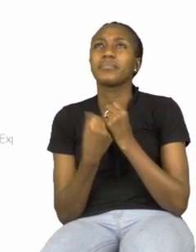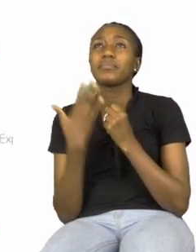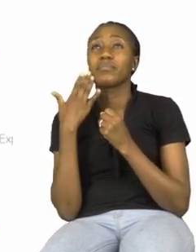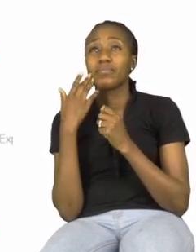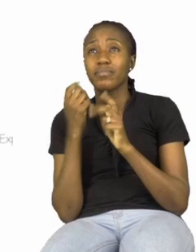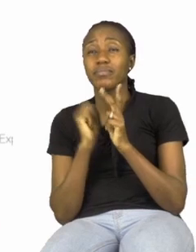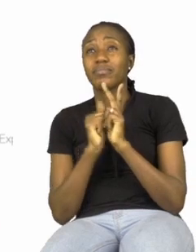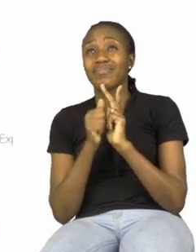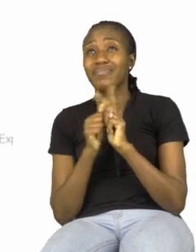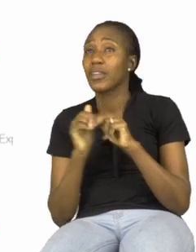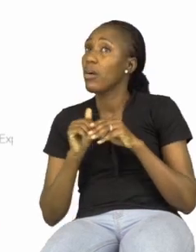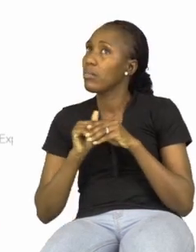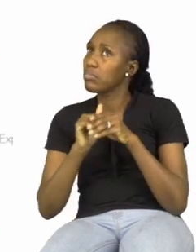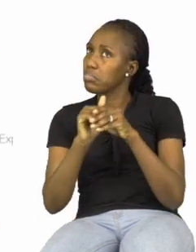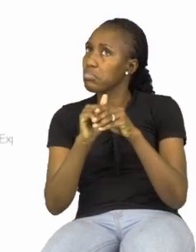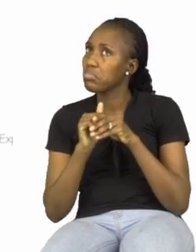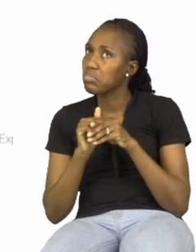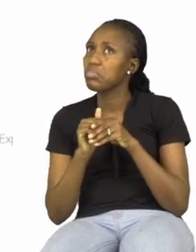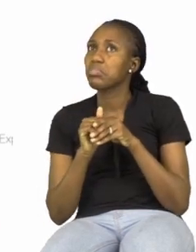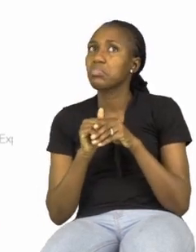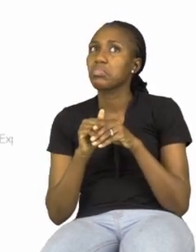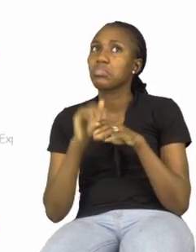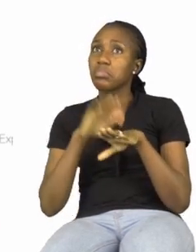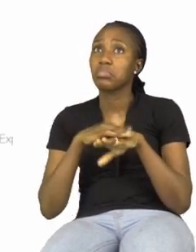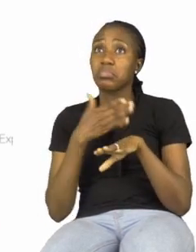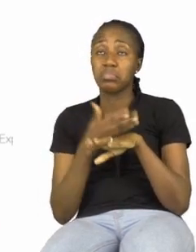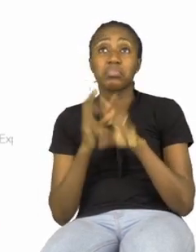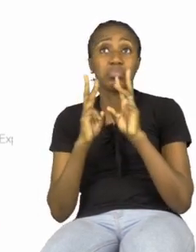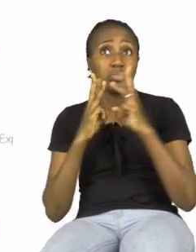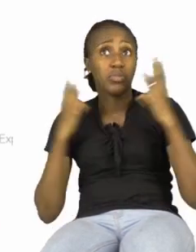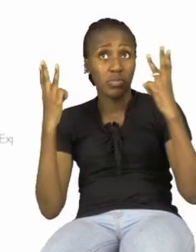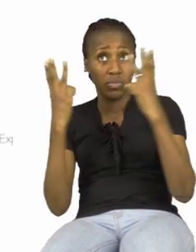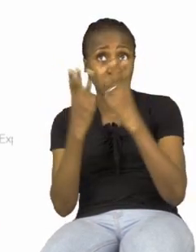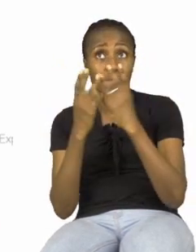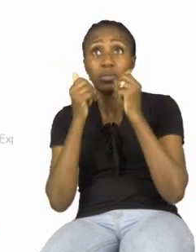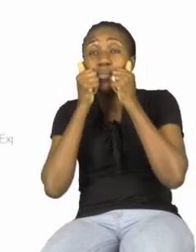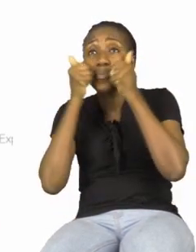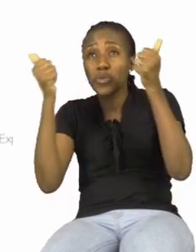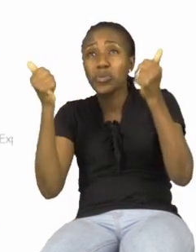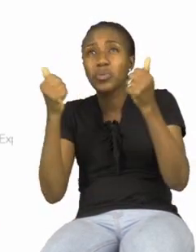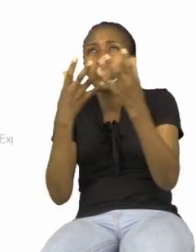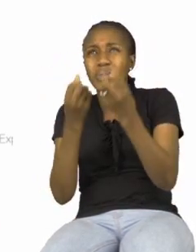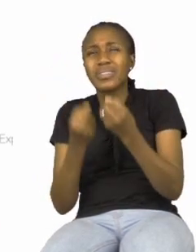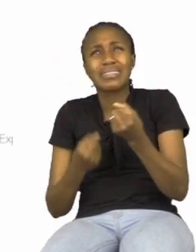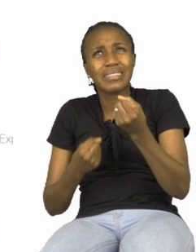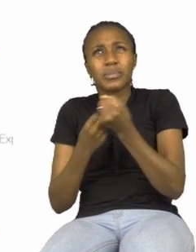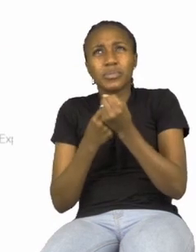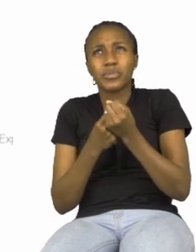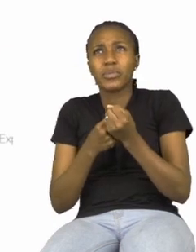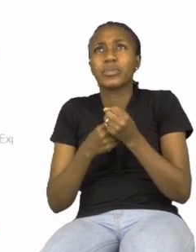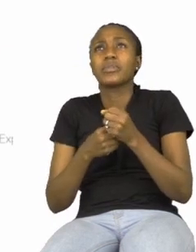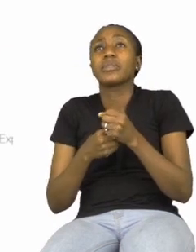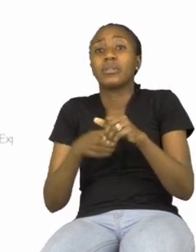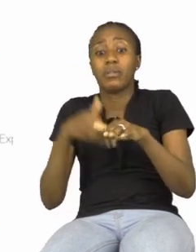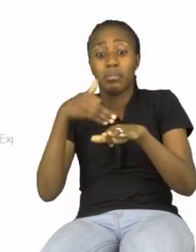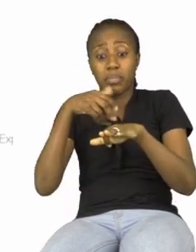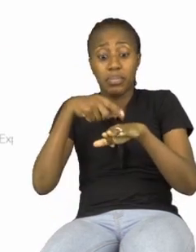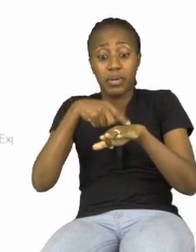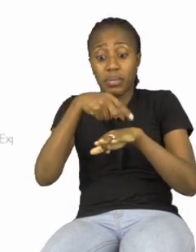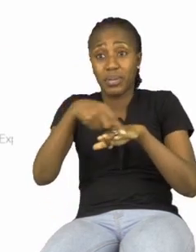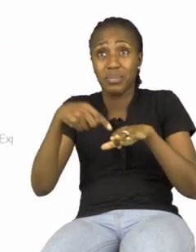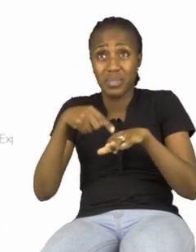to travel, like for example to the World Cup now. We need support to run our leagues. We need support